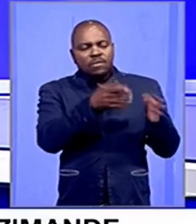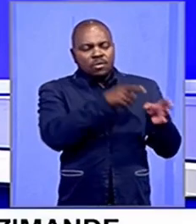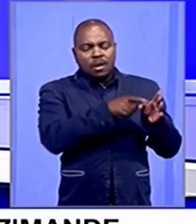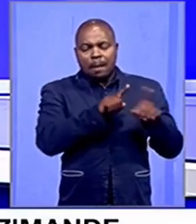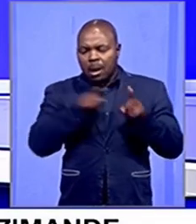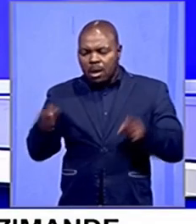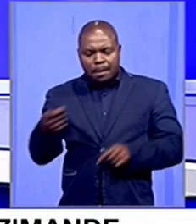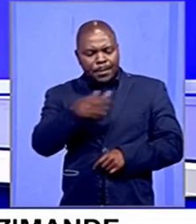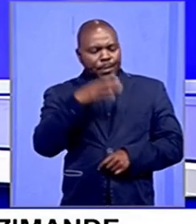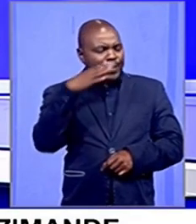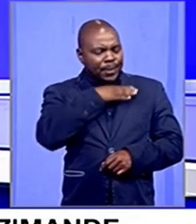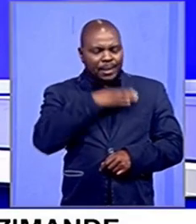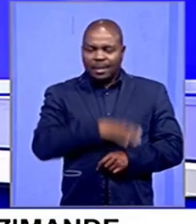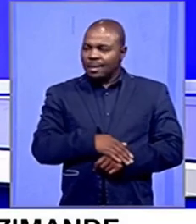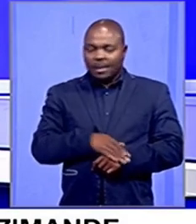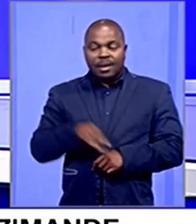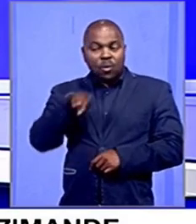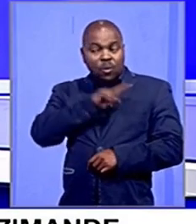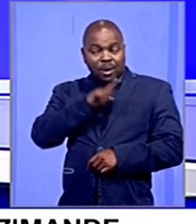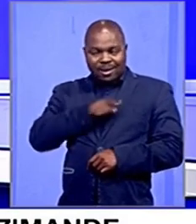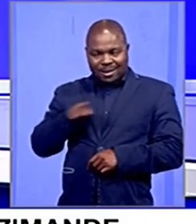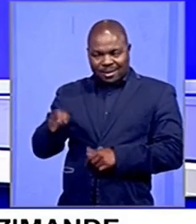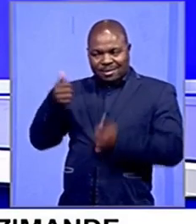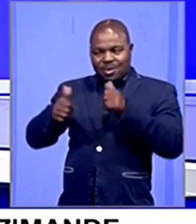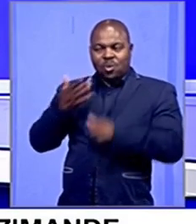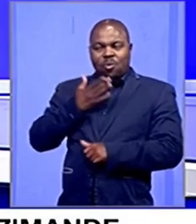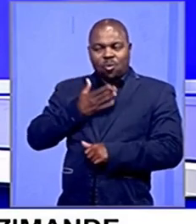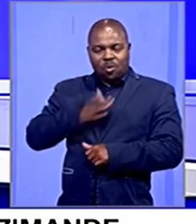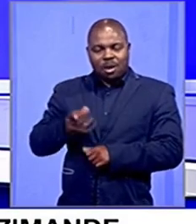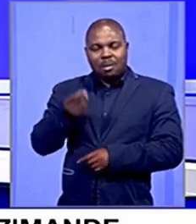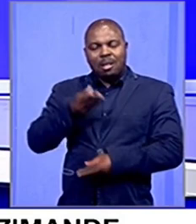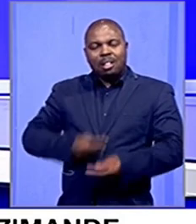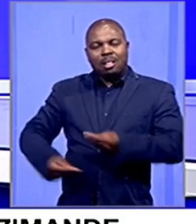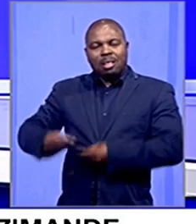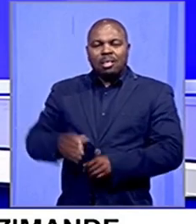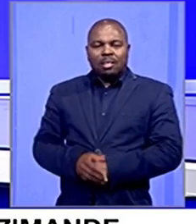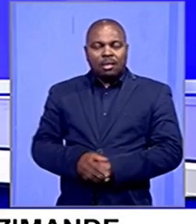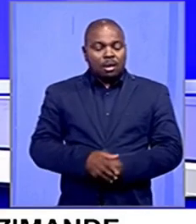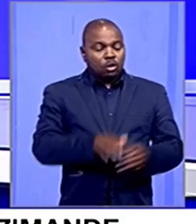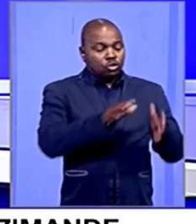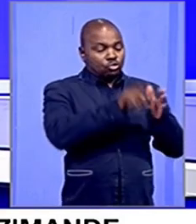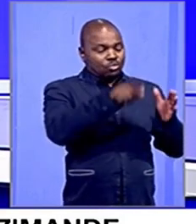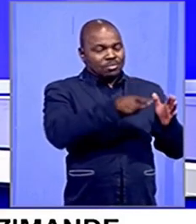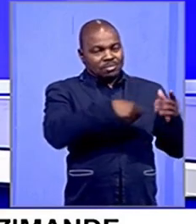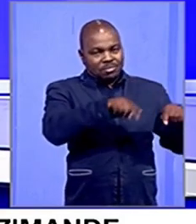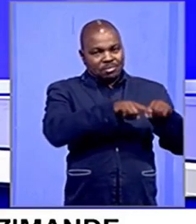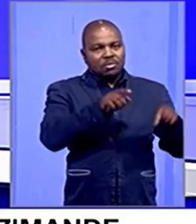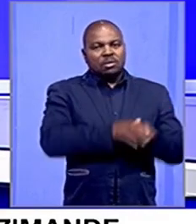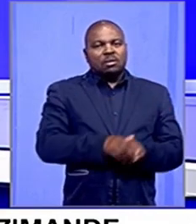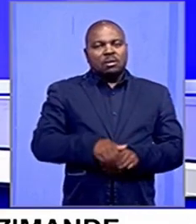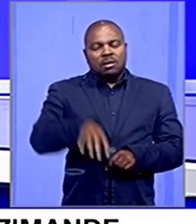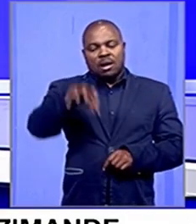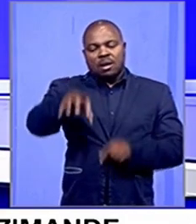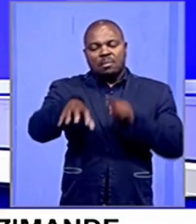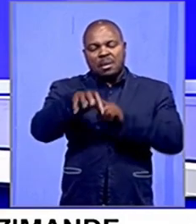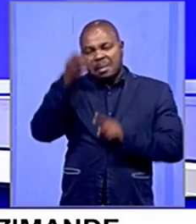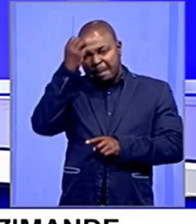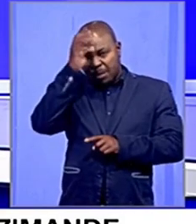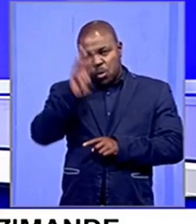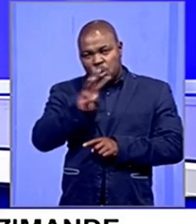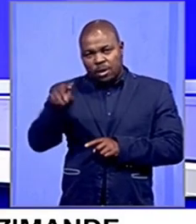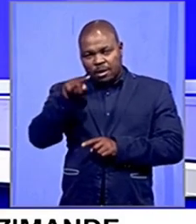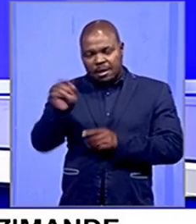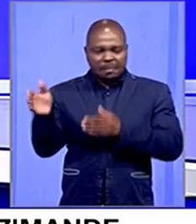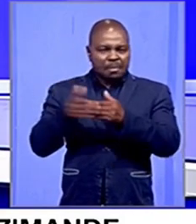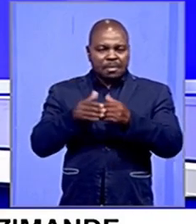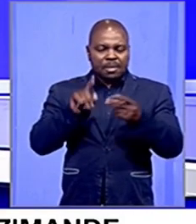kotlolo ke leqheka la bahlanka ba ka sehlohong la o pata mehlodi ya tšhelete. Baithuti ba ne ba thibile diheke tsa campus e Pretoria West